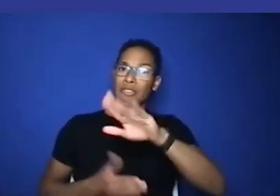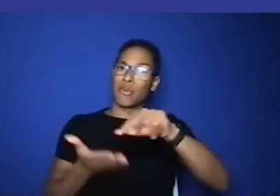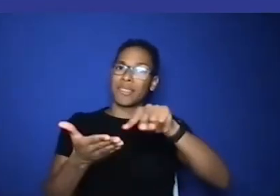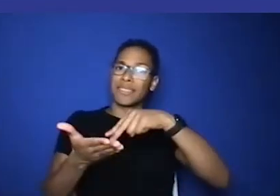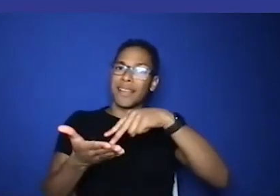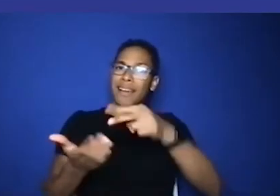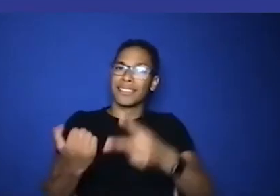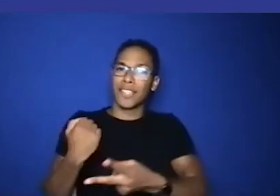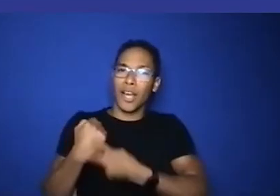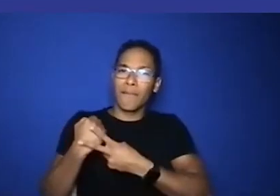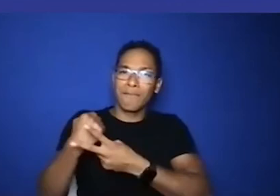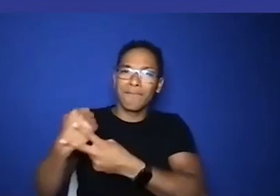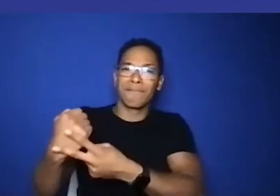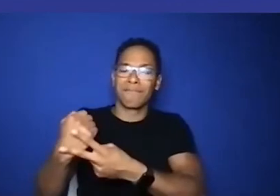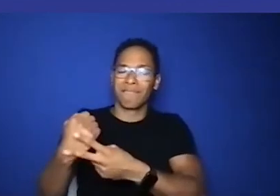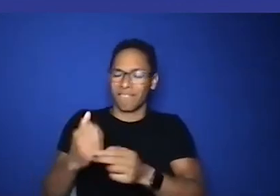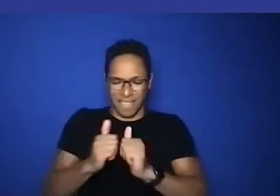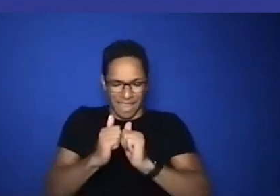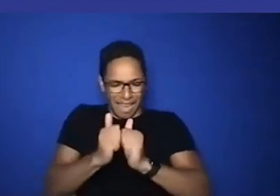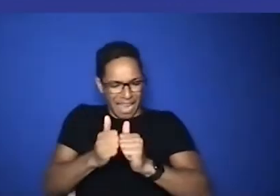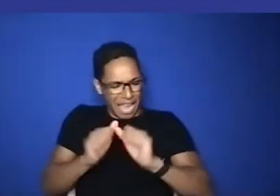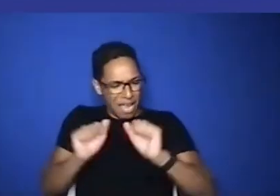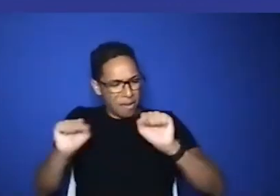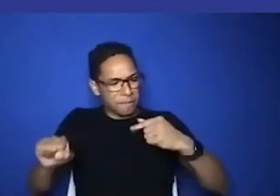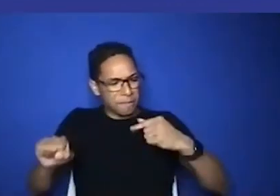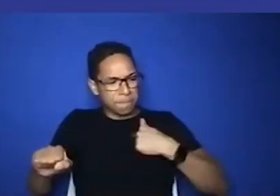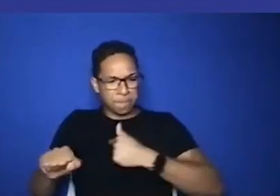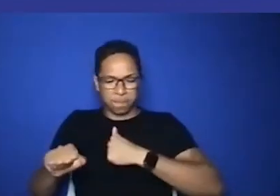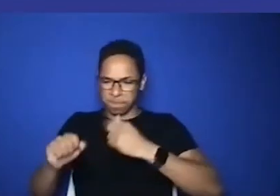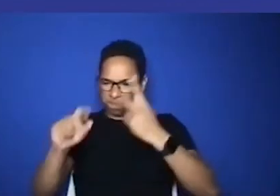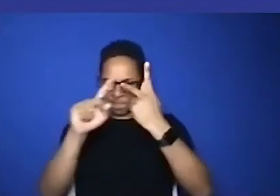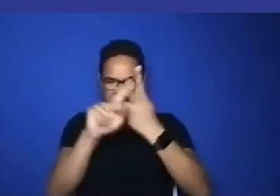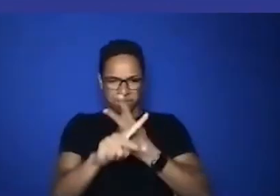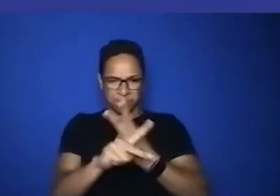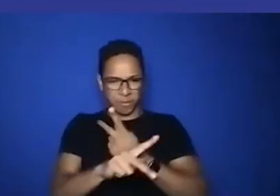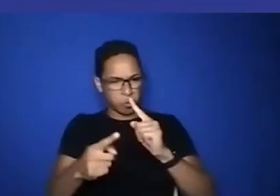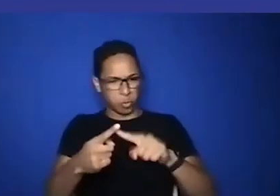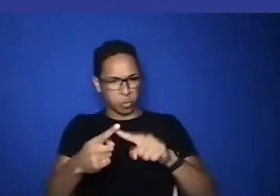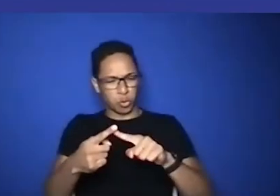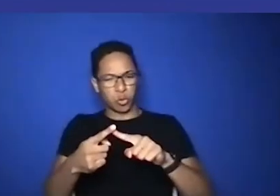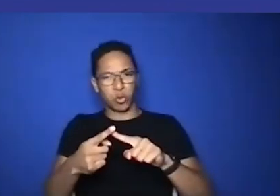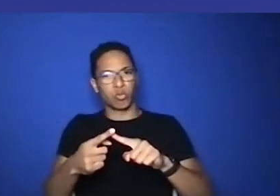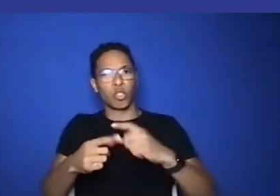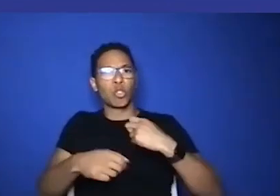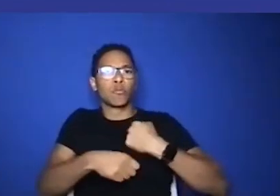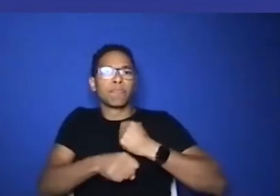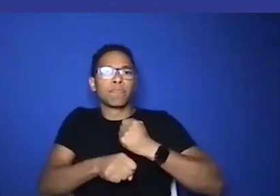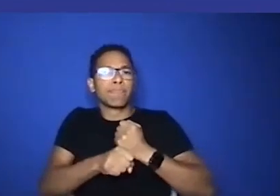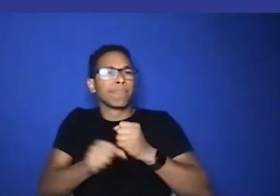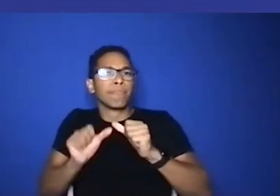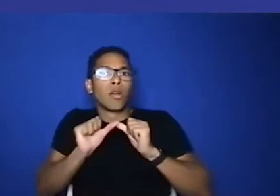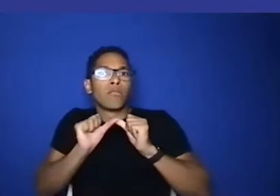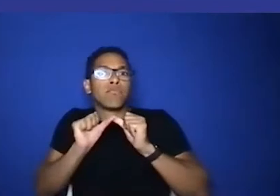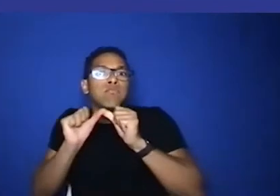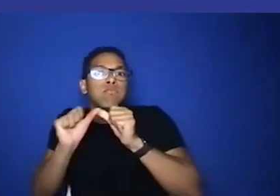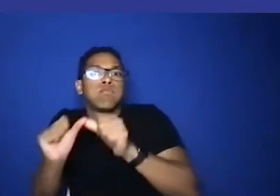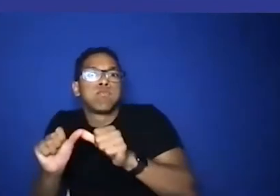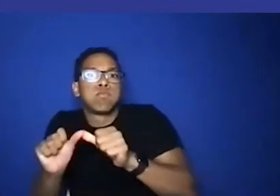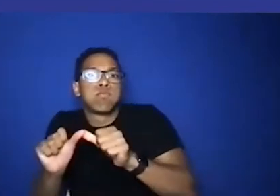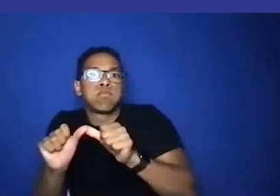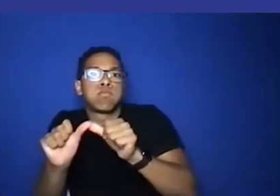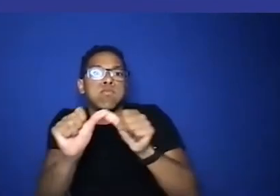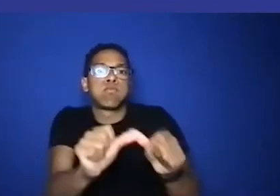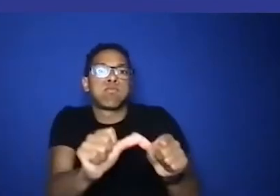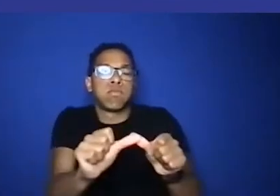do we configure it so there's like this ongoingness, this connection to somebody in the future,